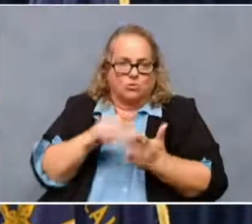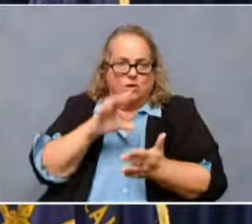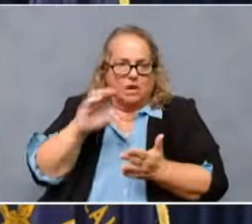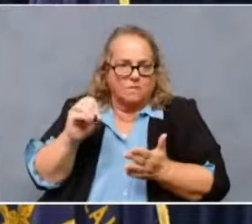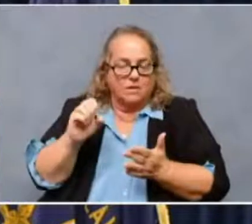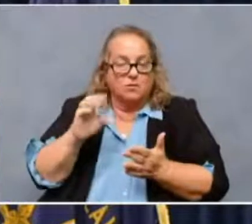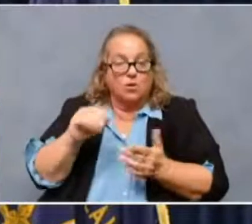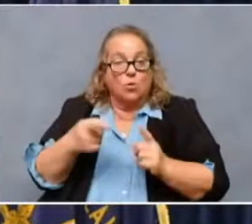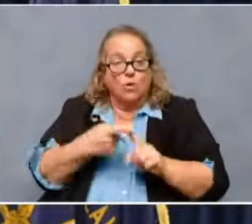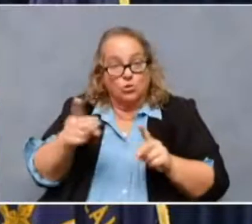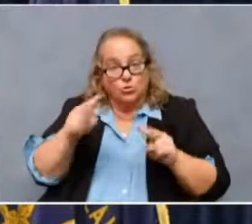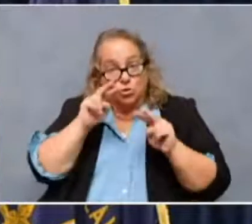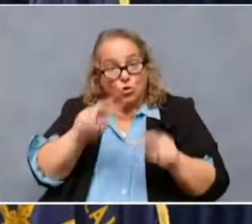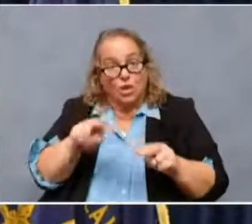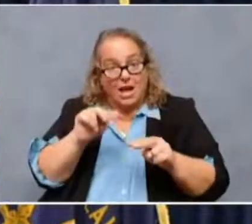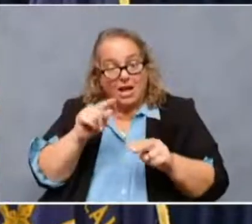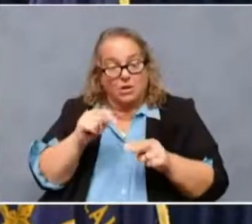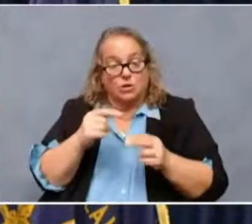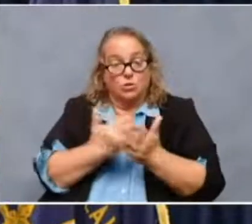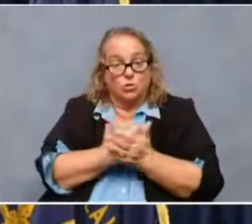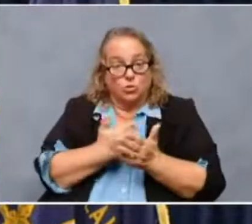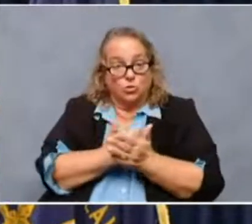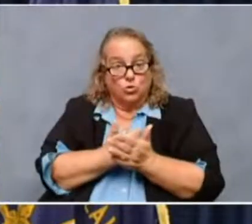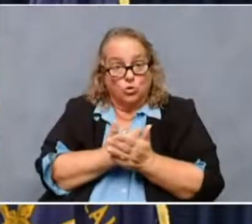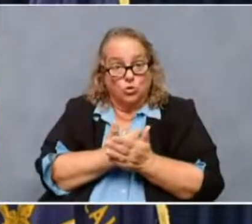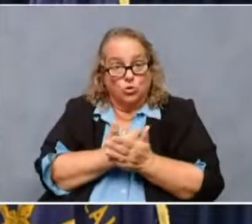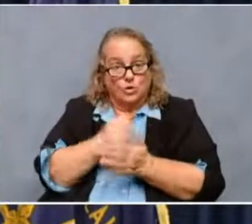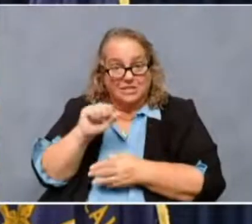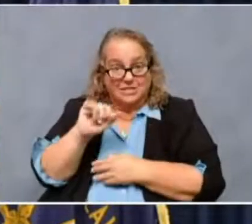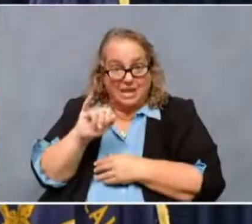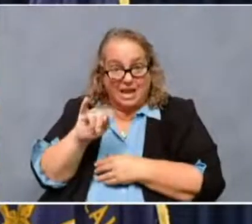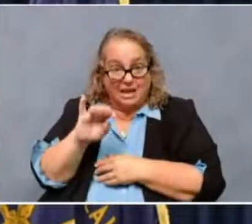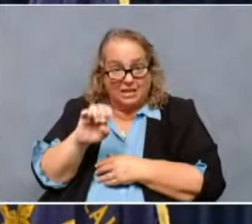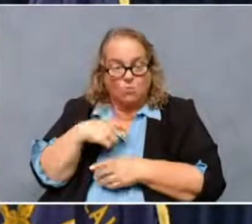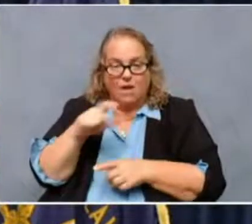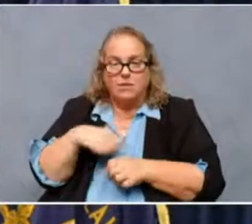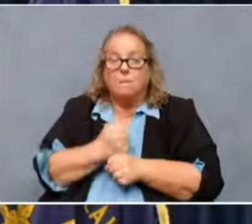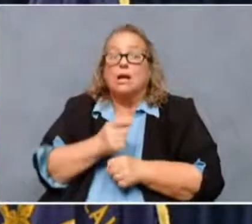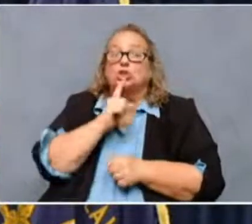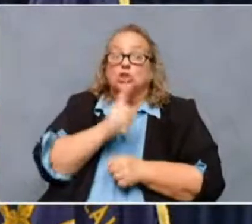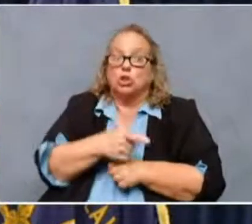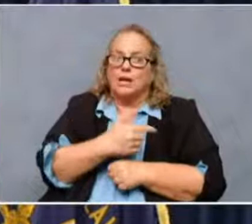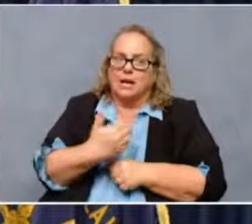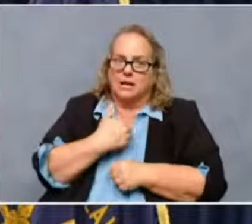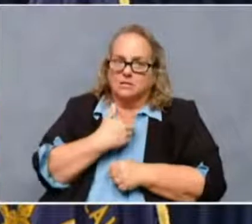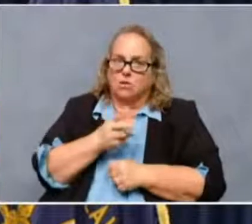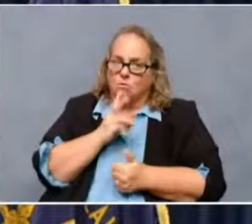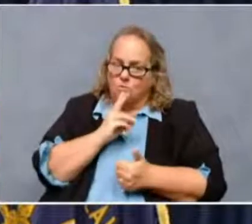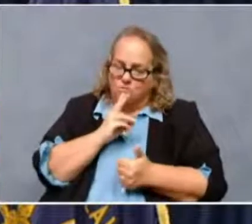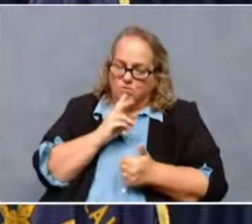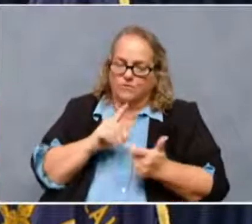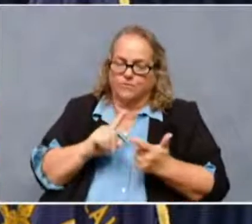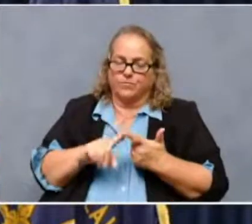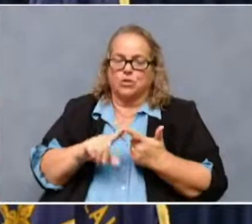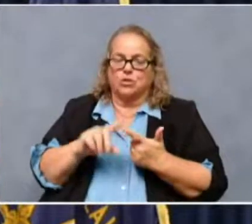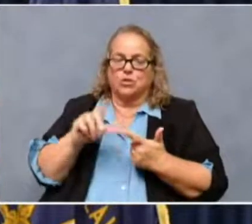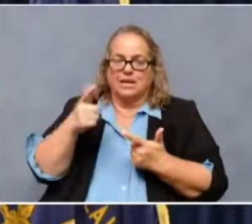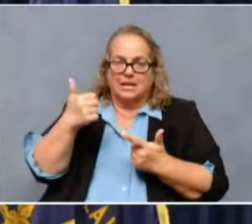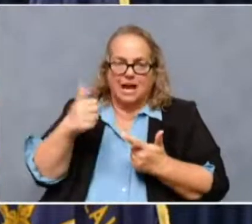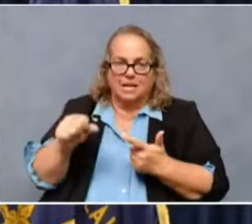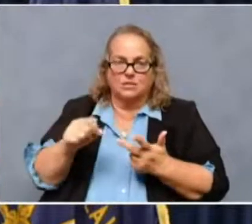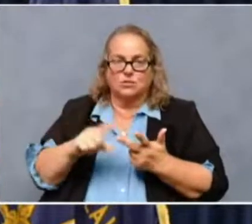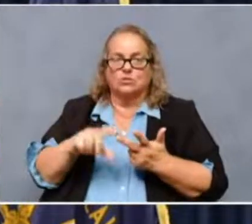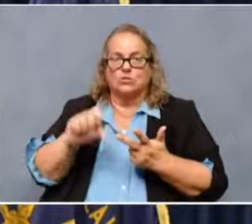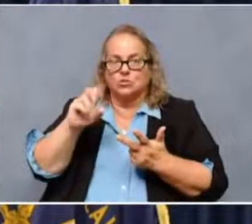at a new site, we got to make sure it has water. We got to make sure it has gas. We got to make sure it